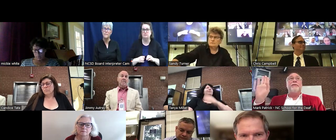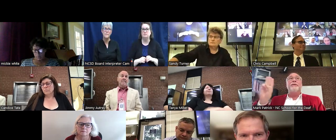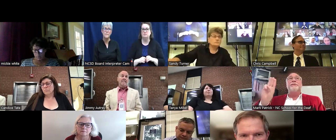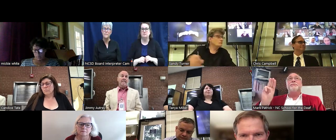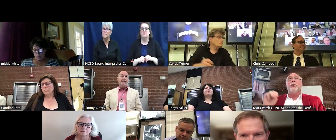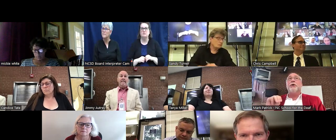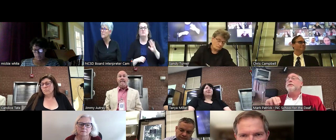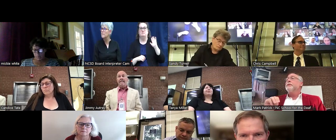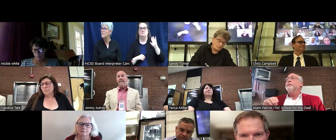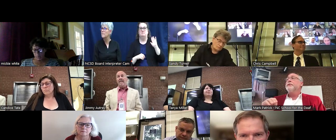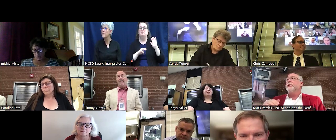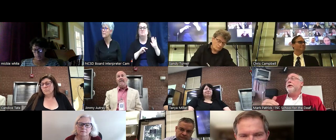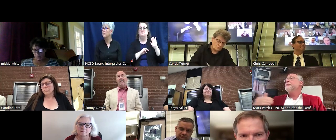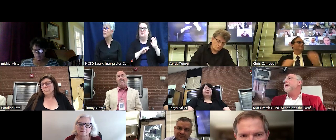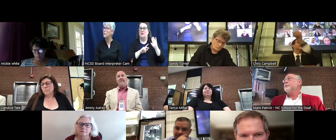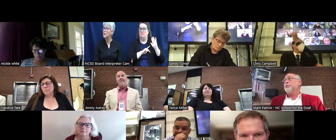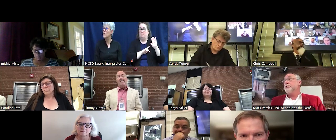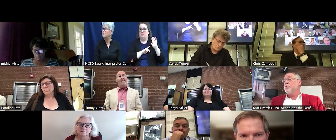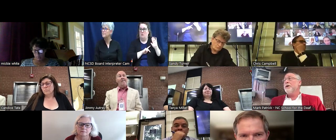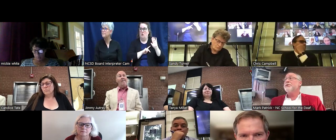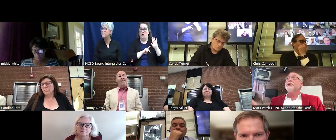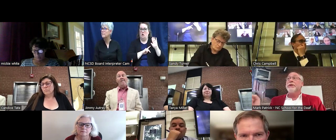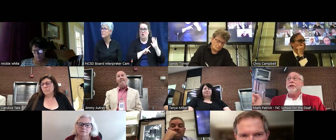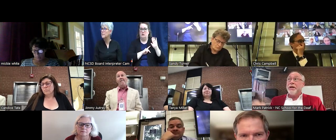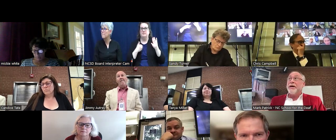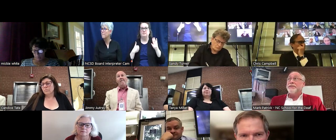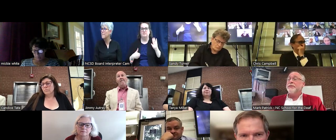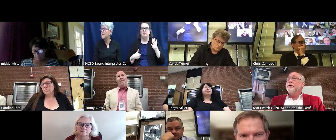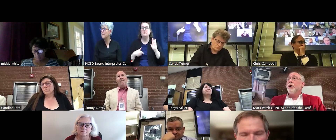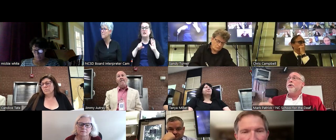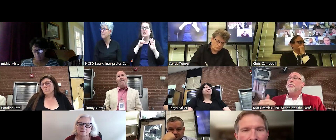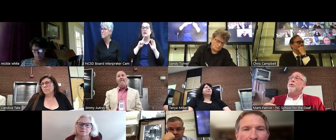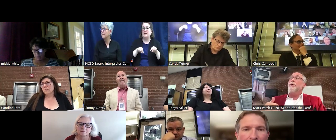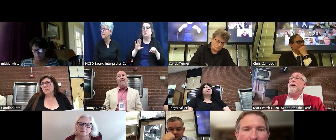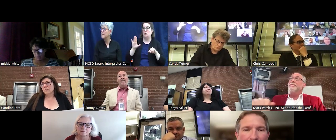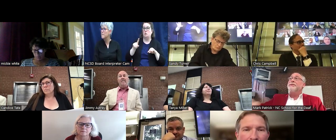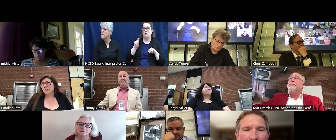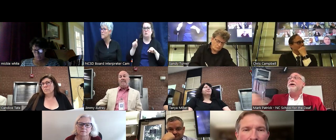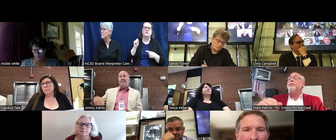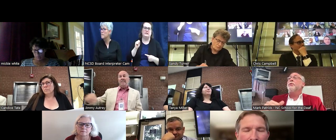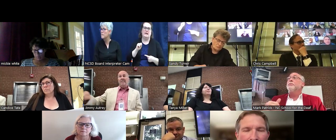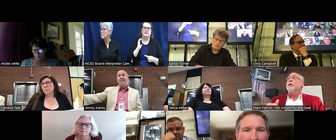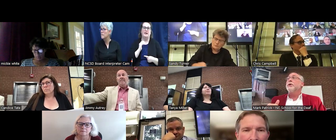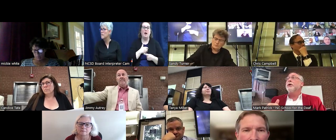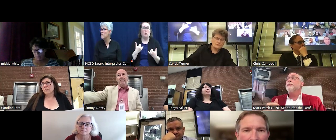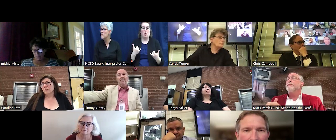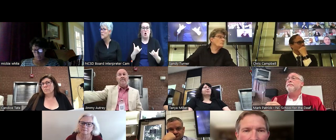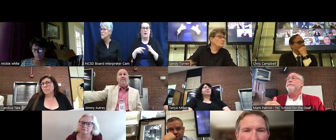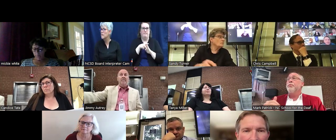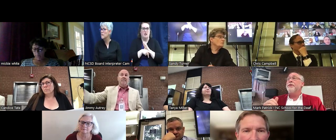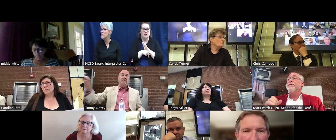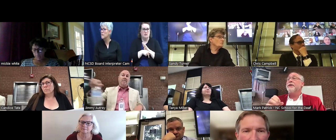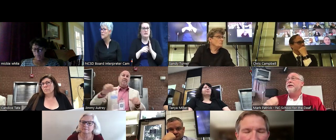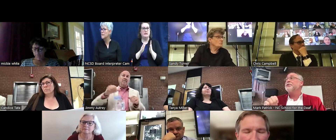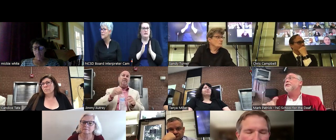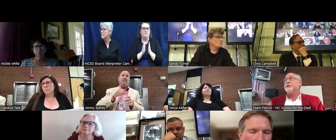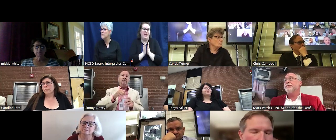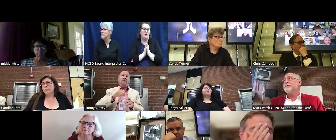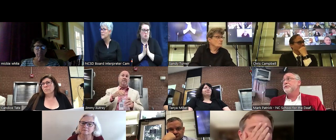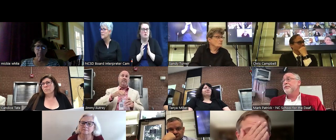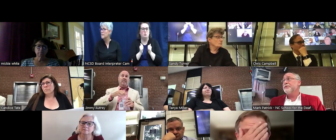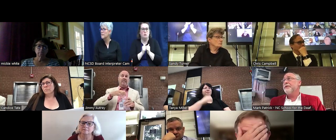And then this is Mark. And to answer your question, yes, our current policy manual with the